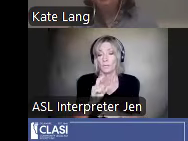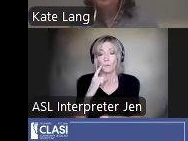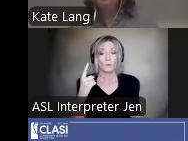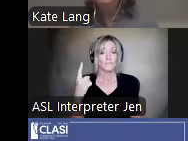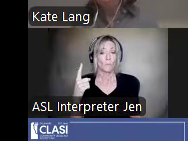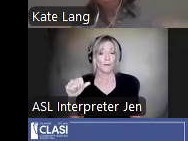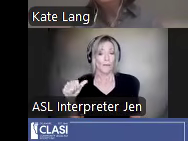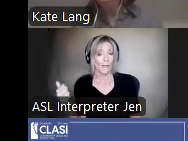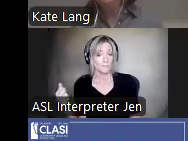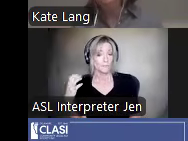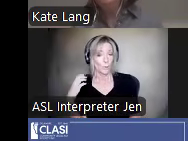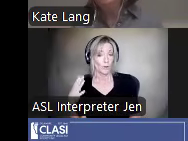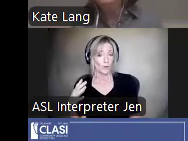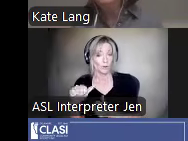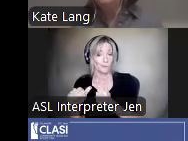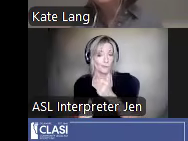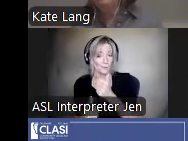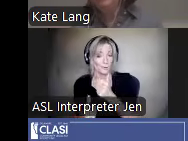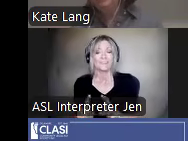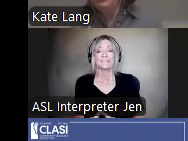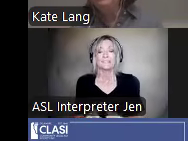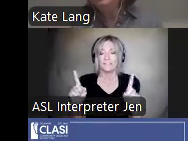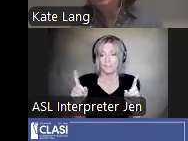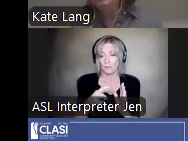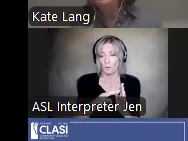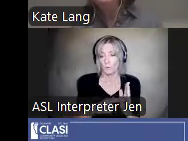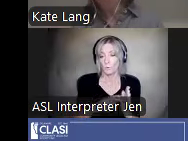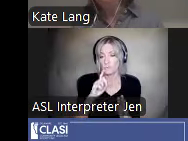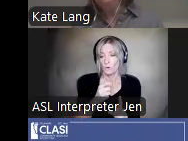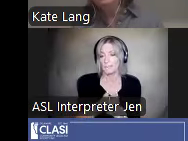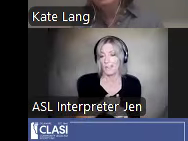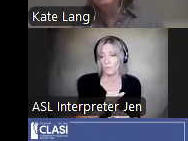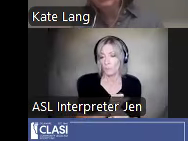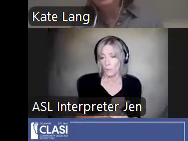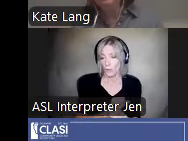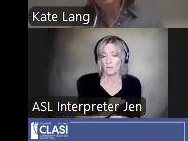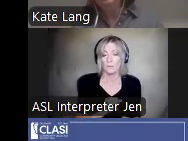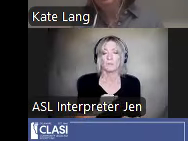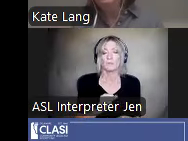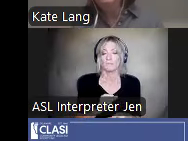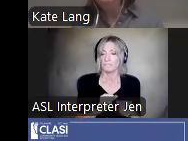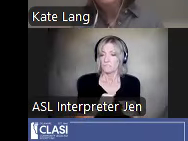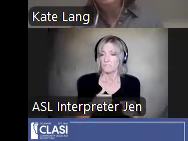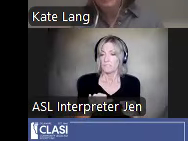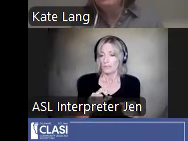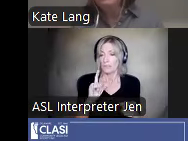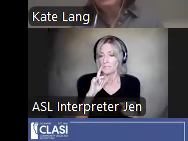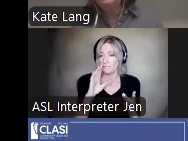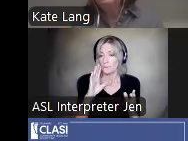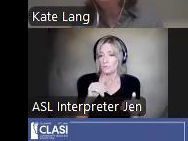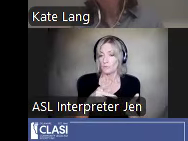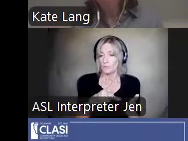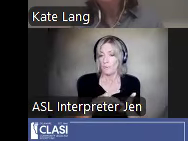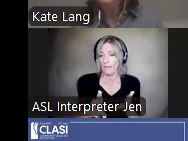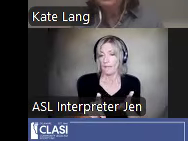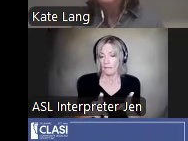their employer. There are different rules for self-employed individuals. They are still expected to pay